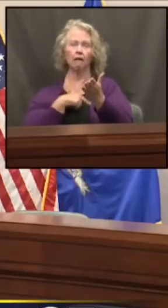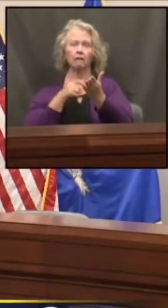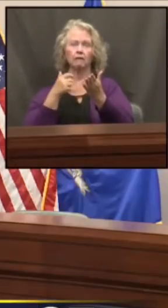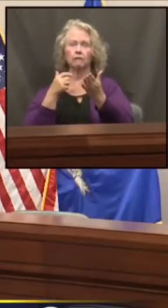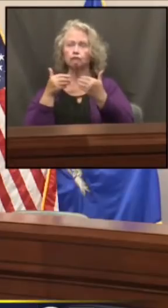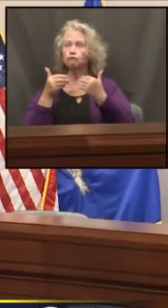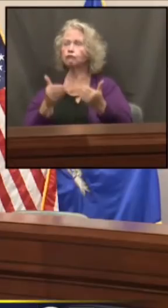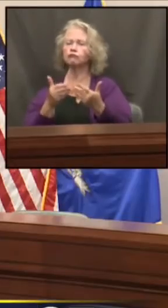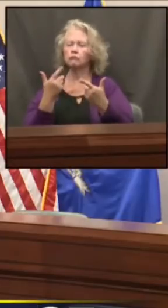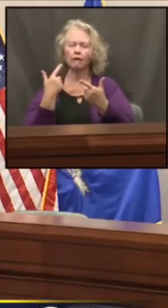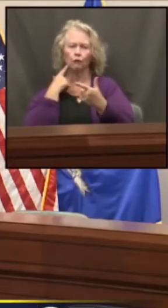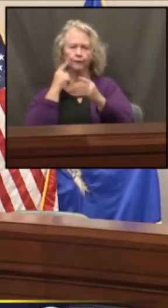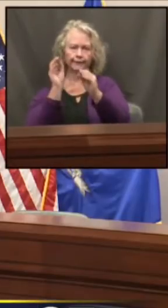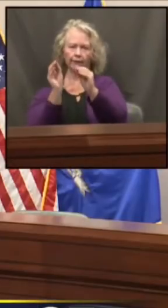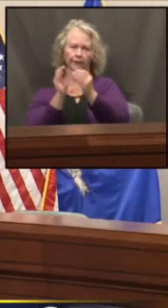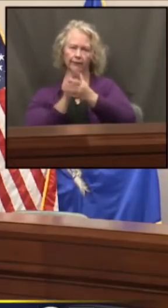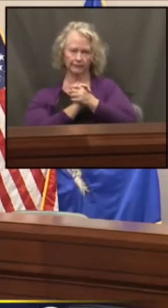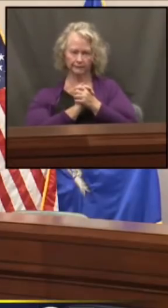Thank you.